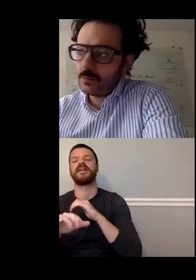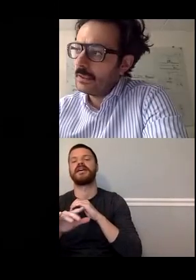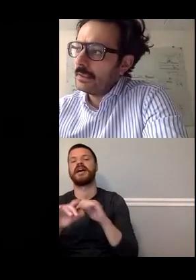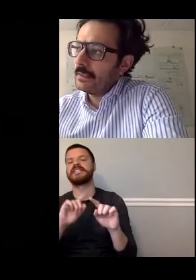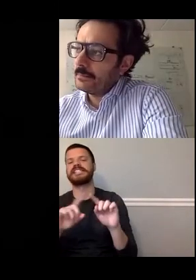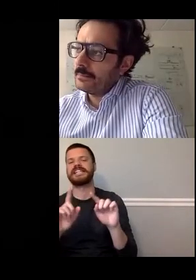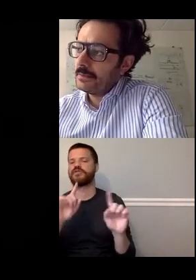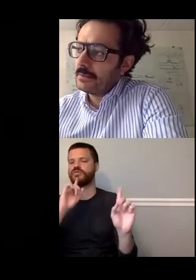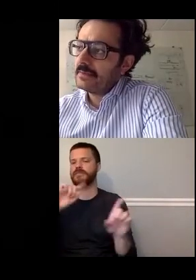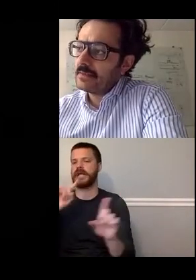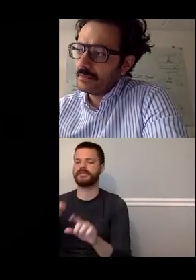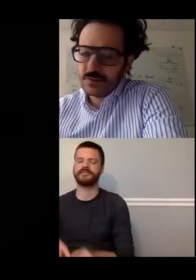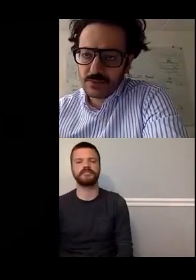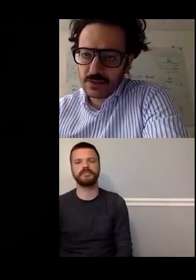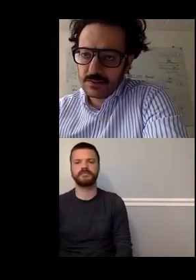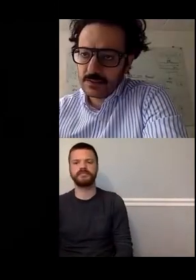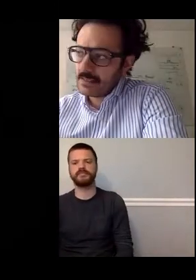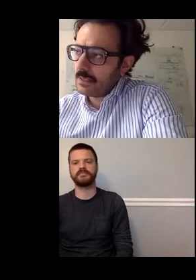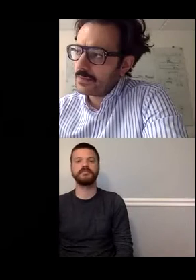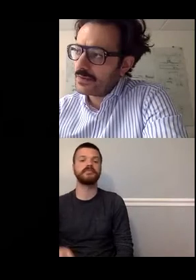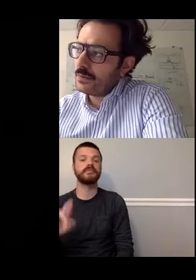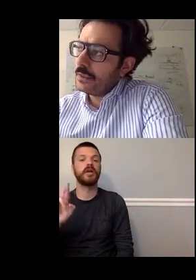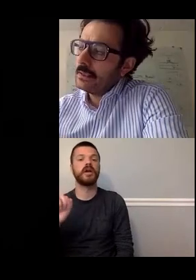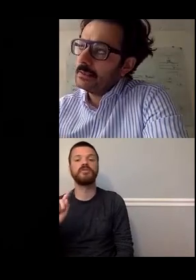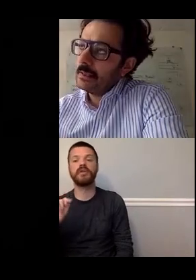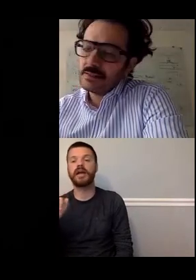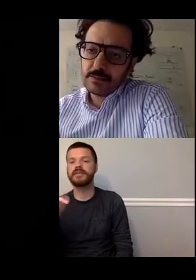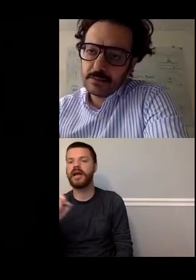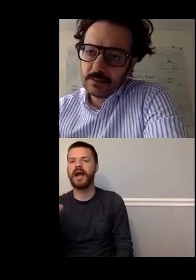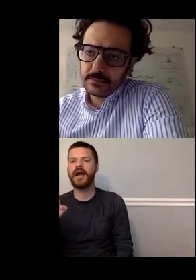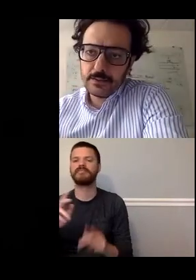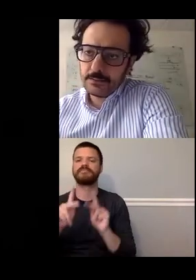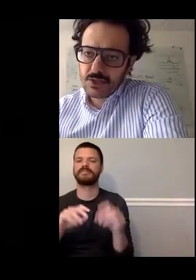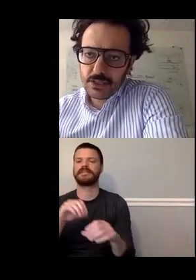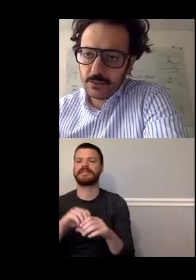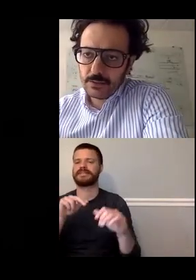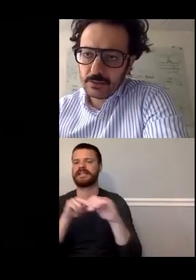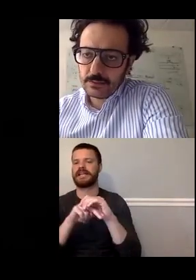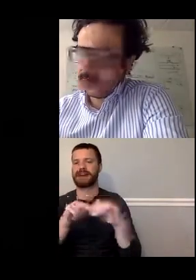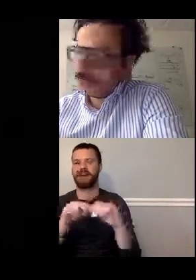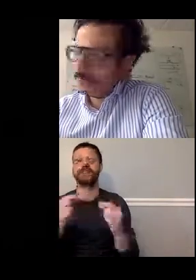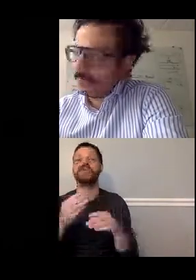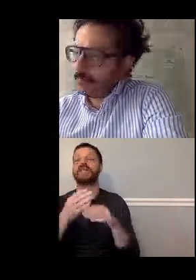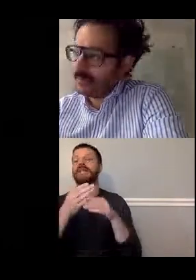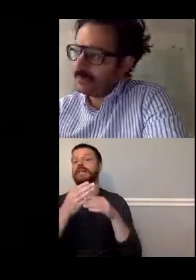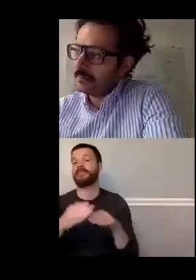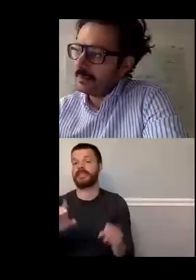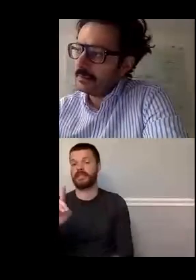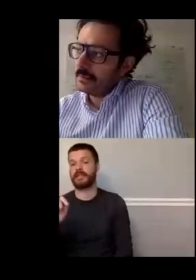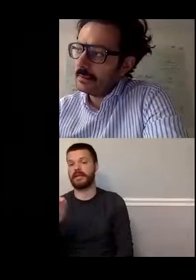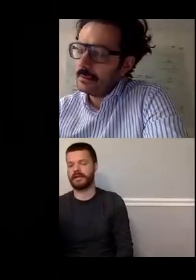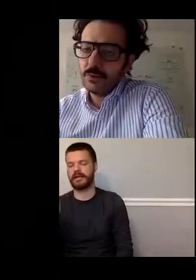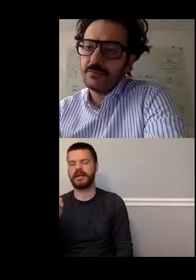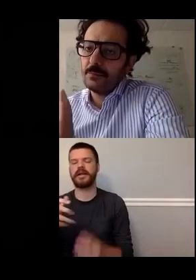responses. So the ratings of the subjects in the scanner. So they split the data in a machine learning method,